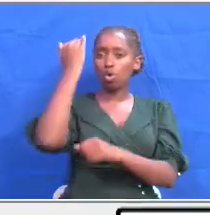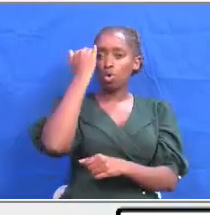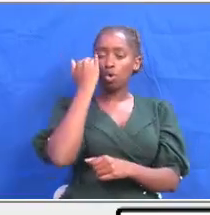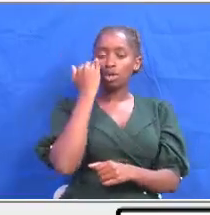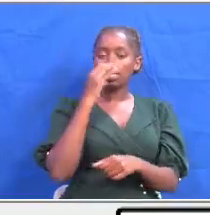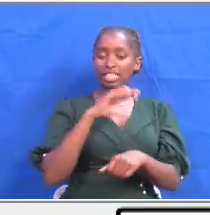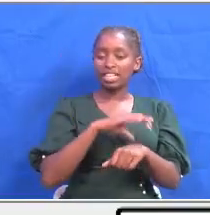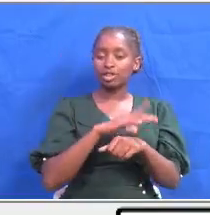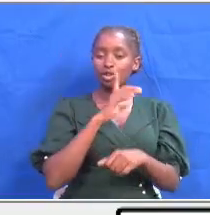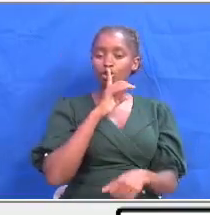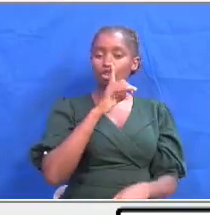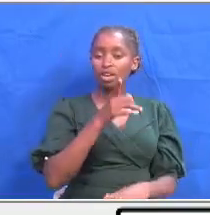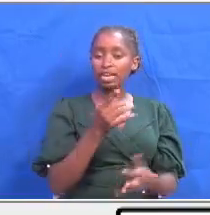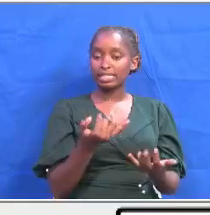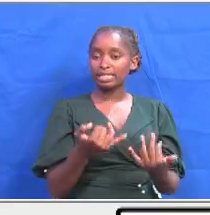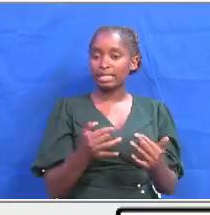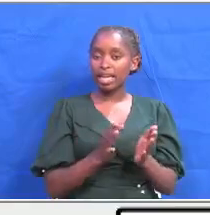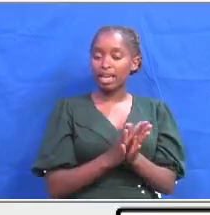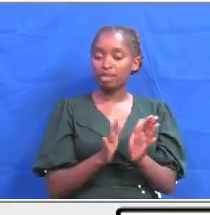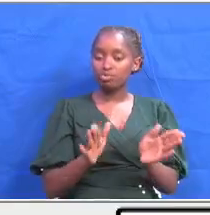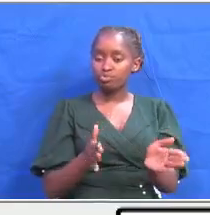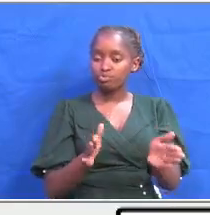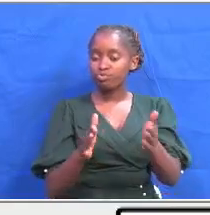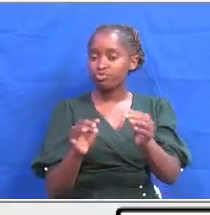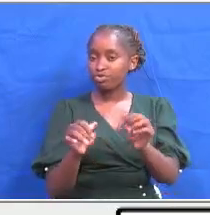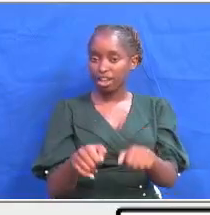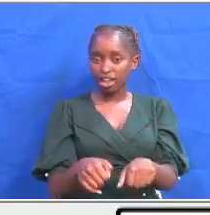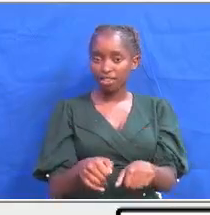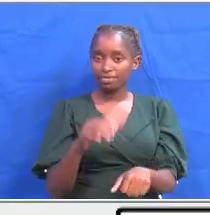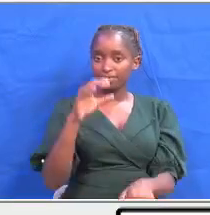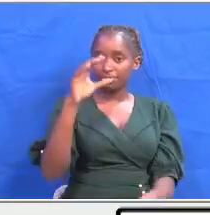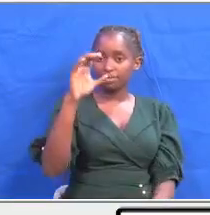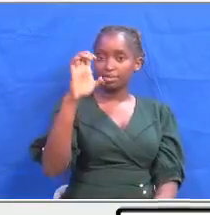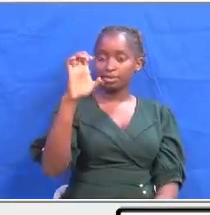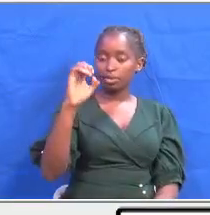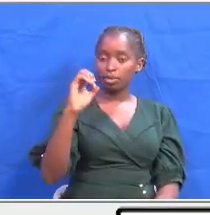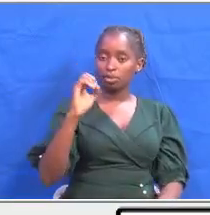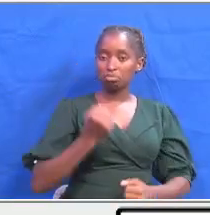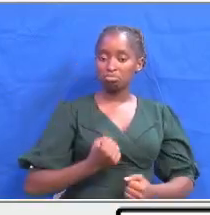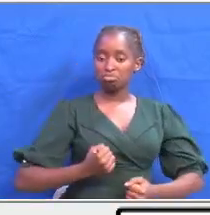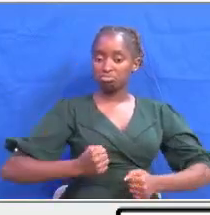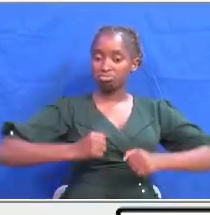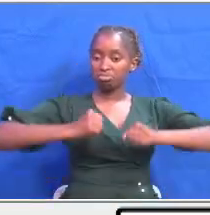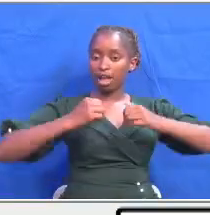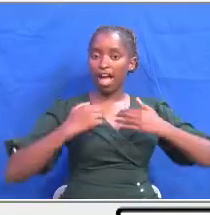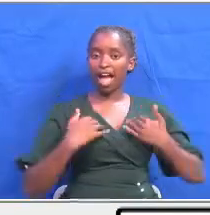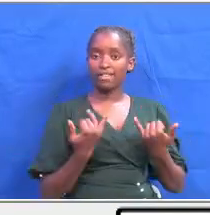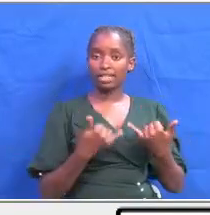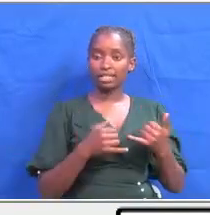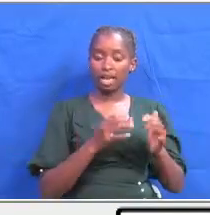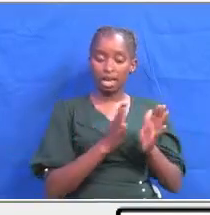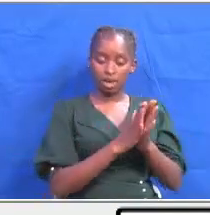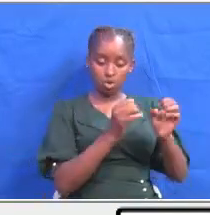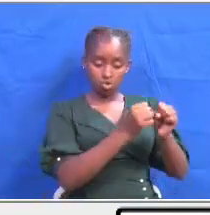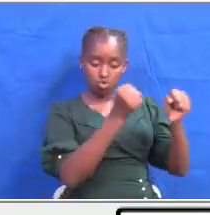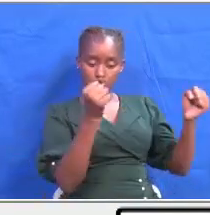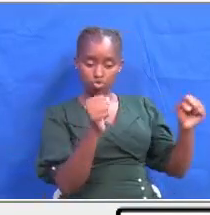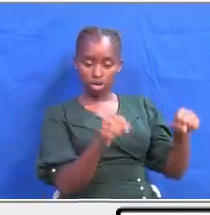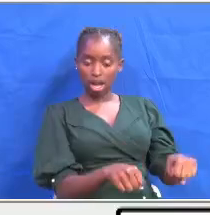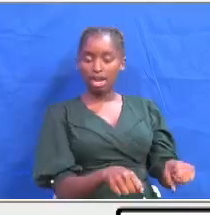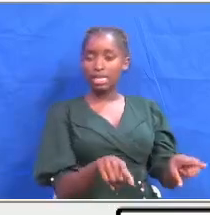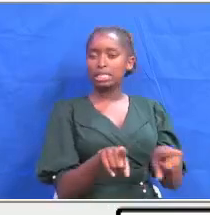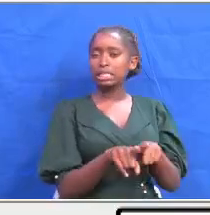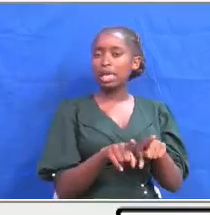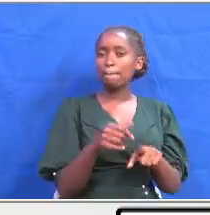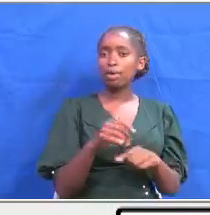to compel the CEO, Marjan, to gazette. the new deputy governor. Wasin Gishu is still in court. The